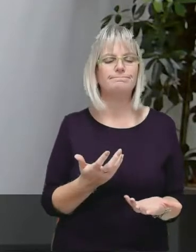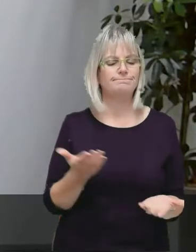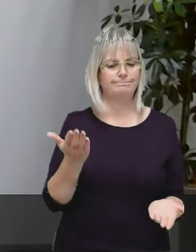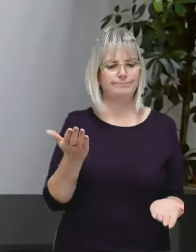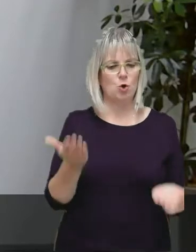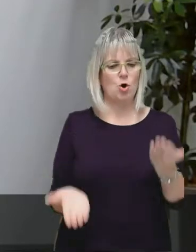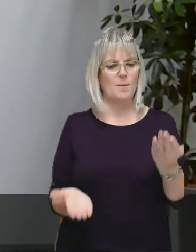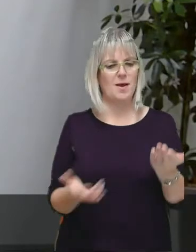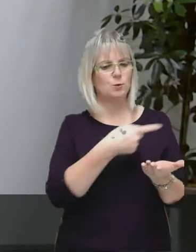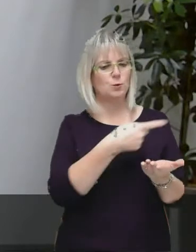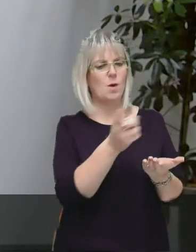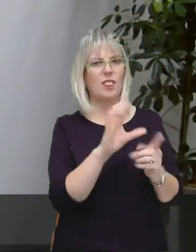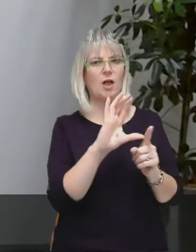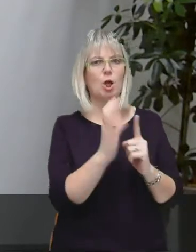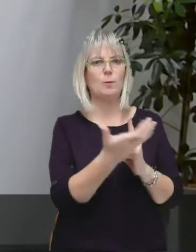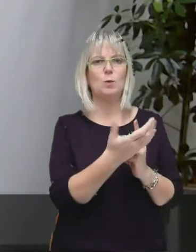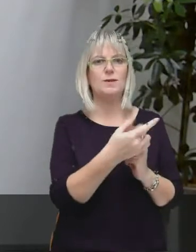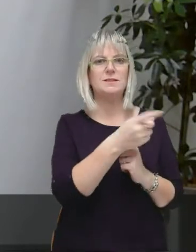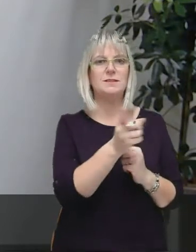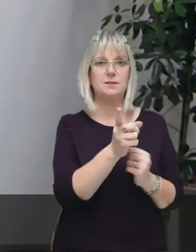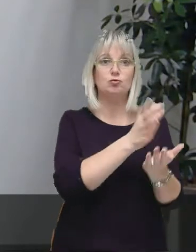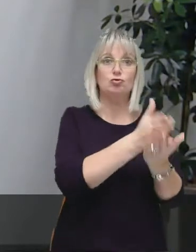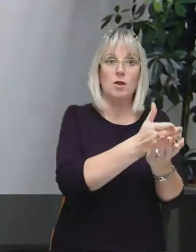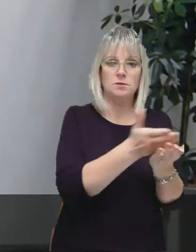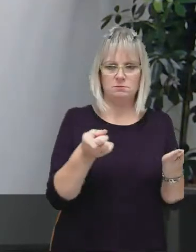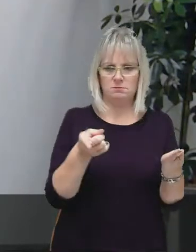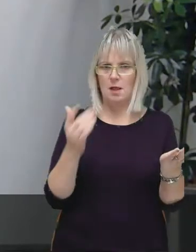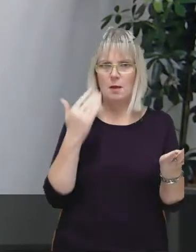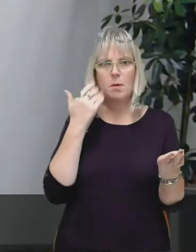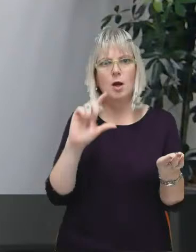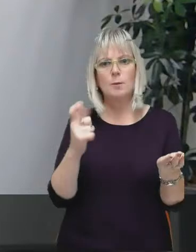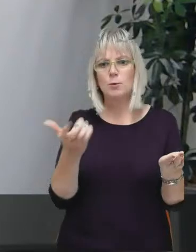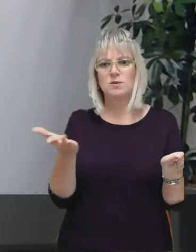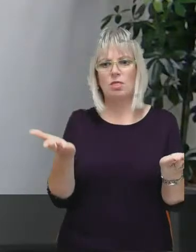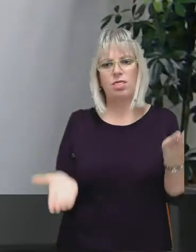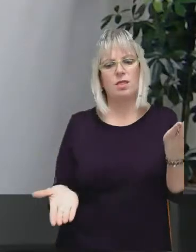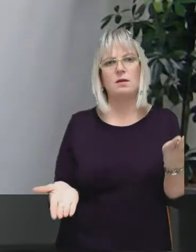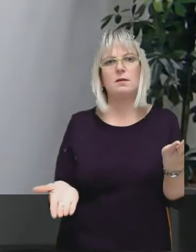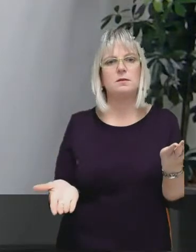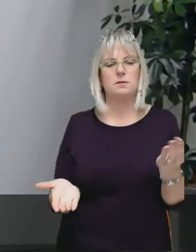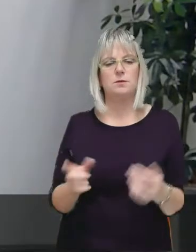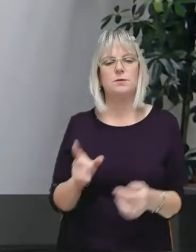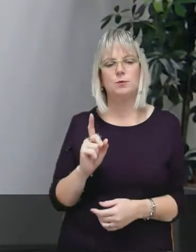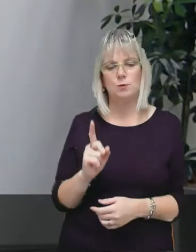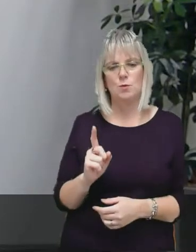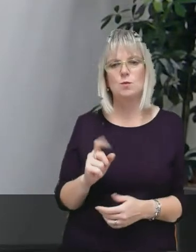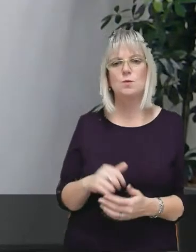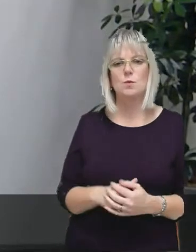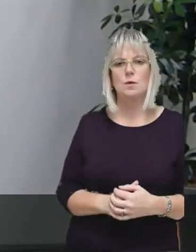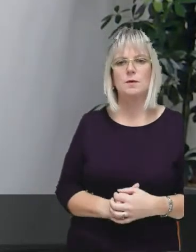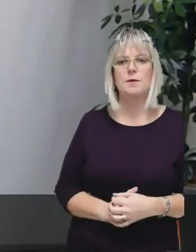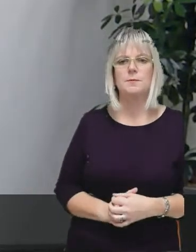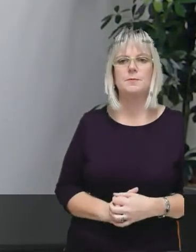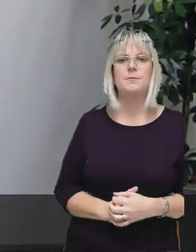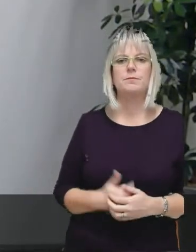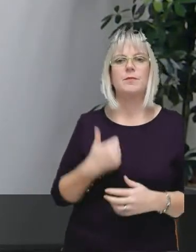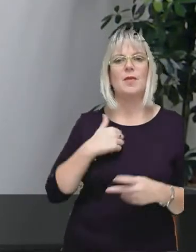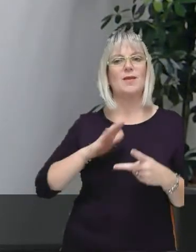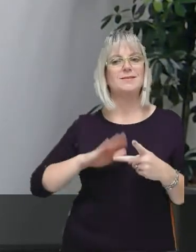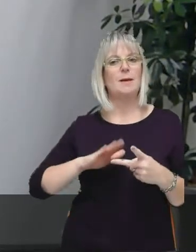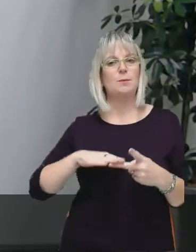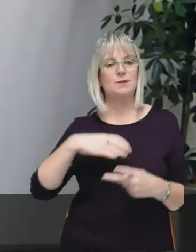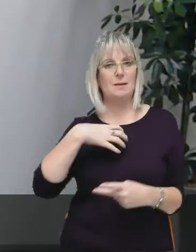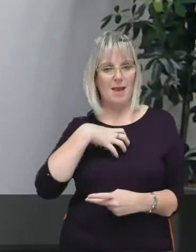few weeks, the Deputy Mayor for Policing and Crime, the Deputy Mayor for Social Integration and Communities, Dr. Debbie Weeks-Bernard, Sophie Linden,